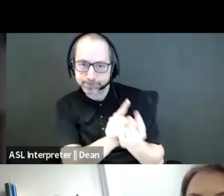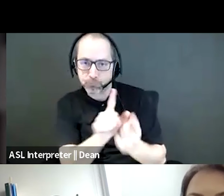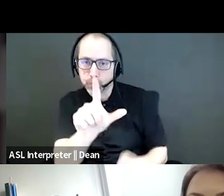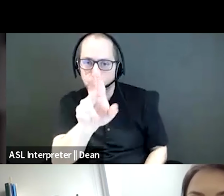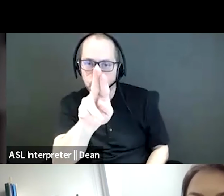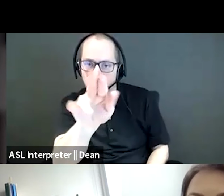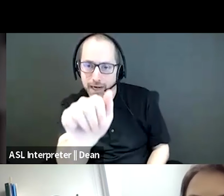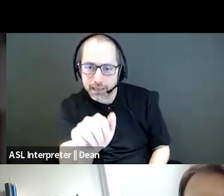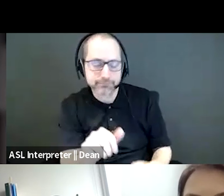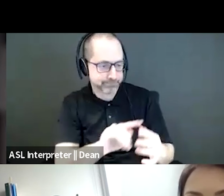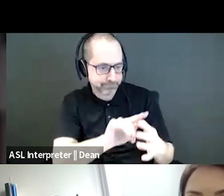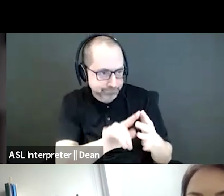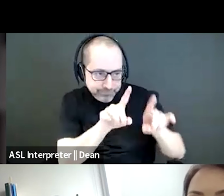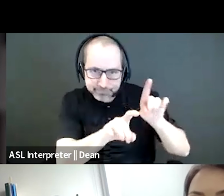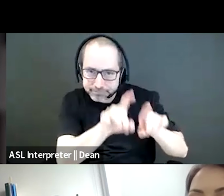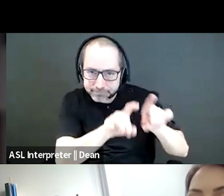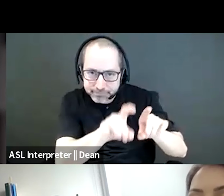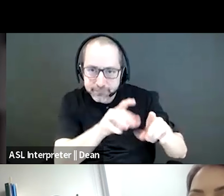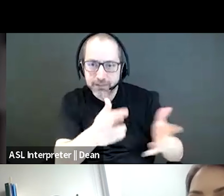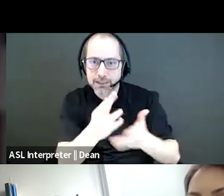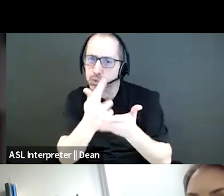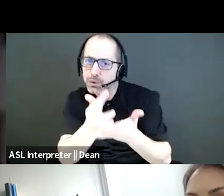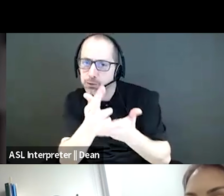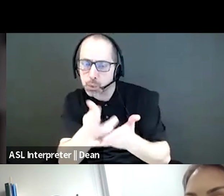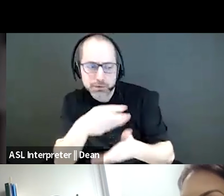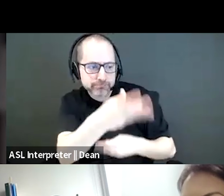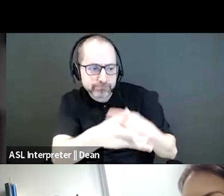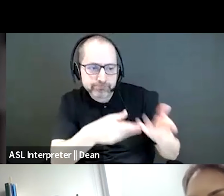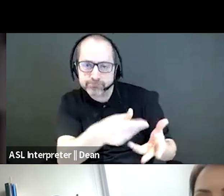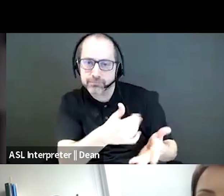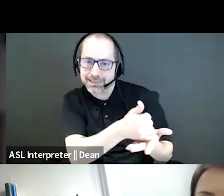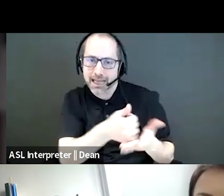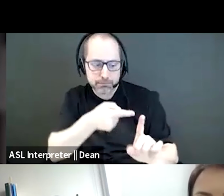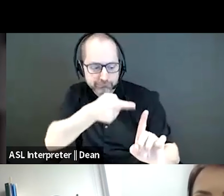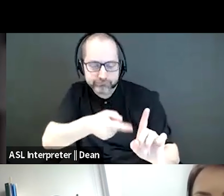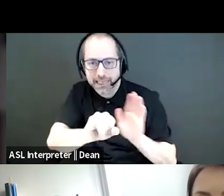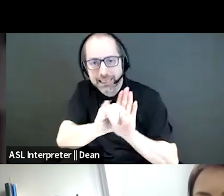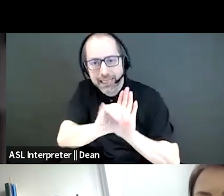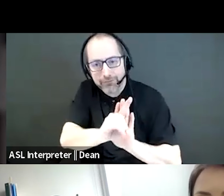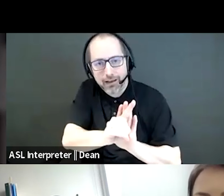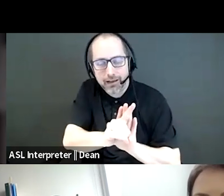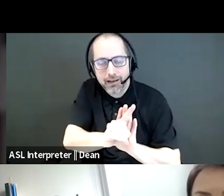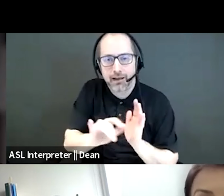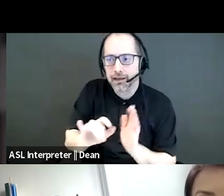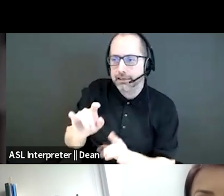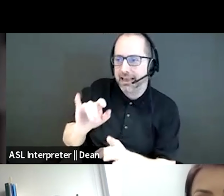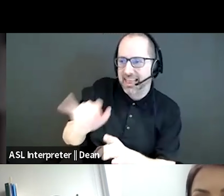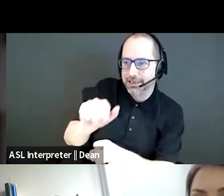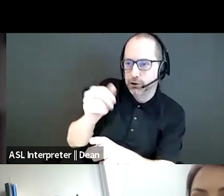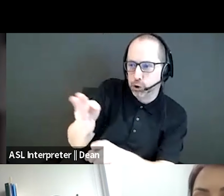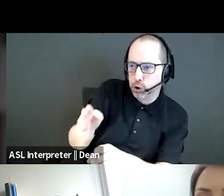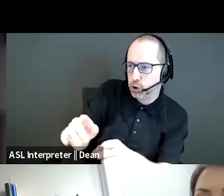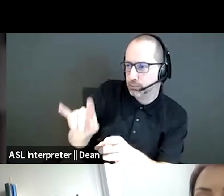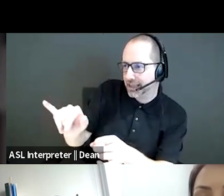to provide her with resources and even help her to identify how can she find a task or a job position